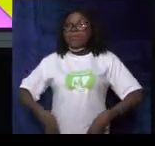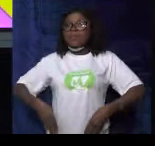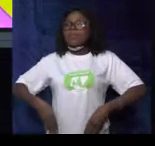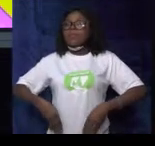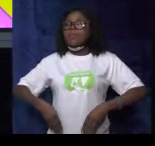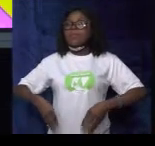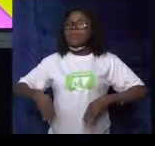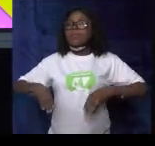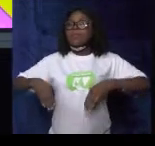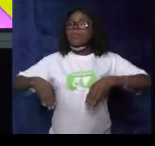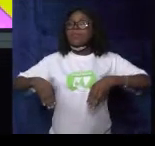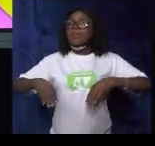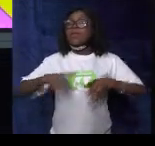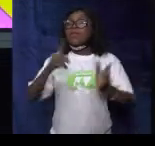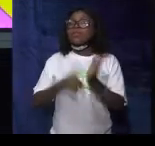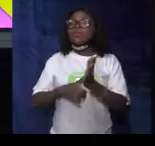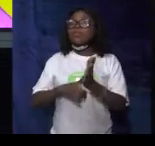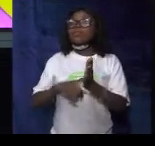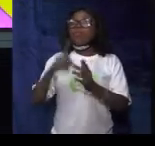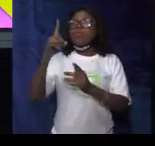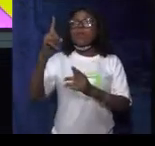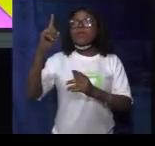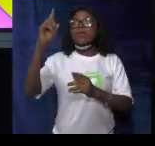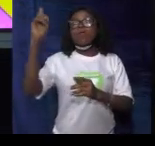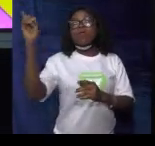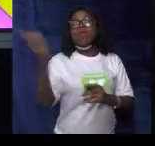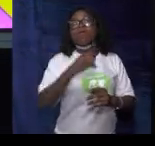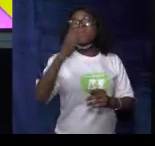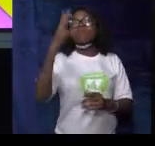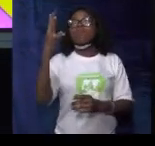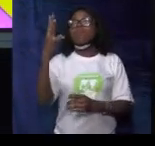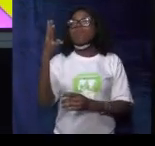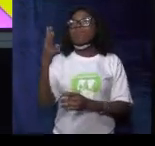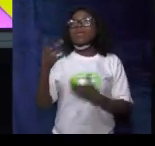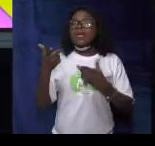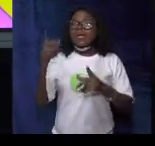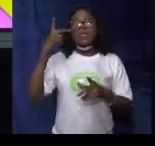This right angle here should have guided you. It's 1/4.